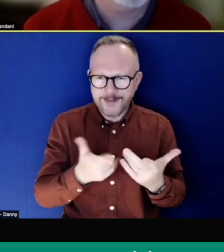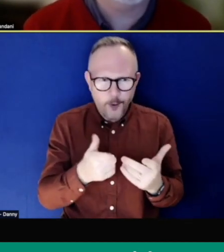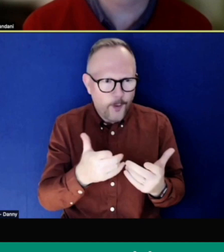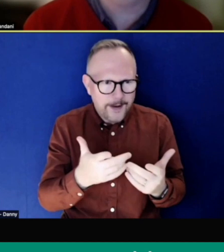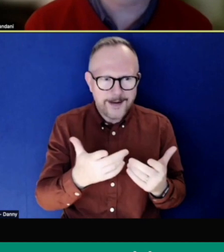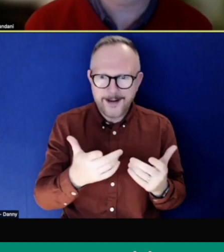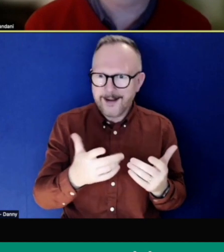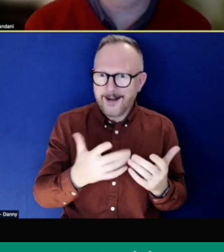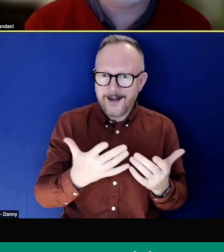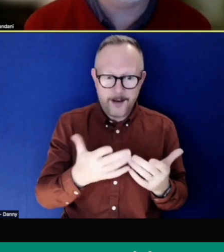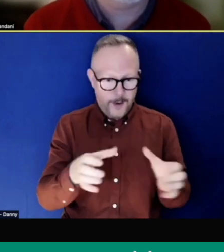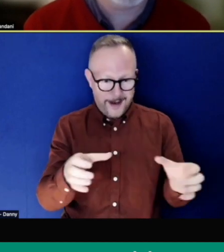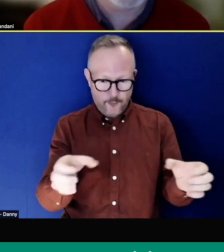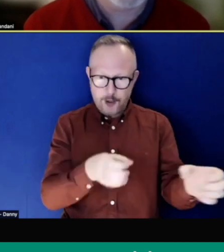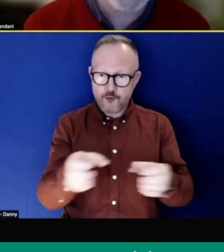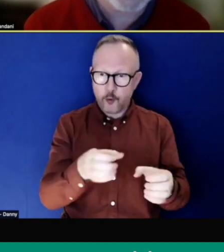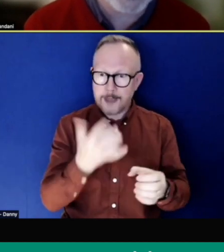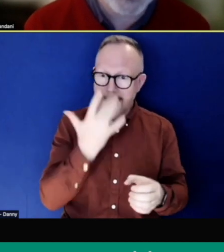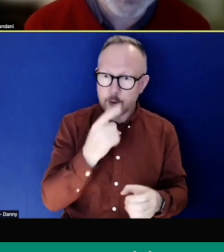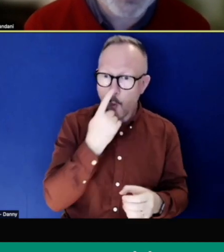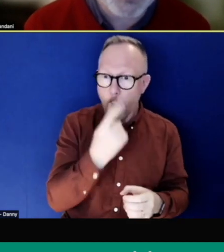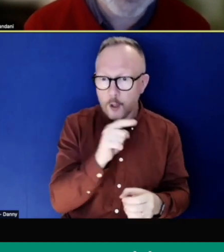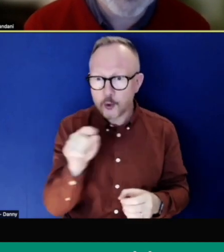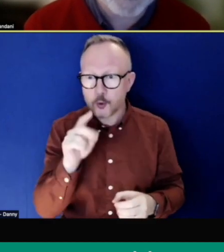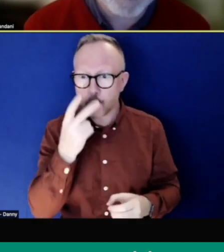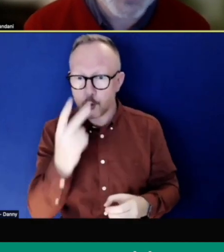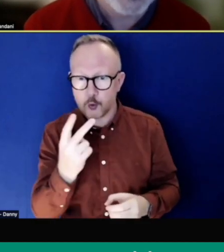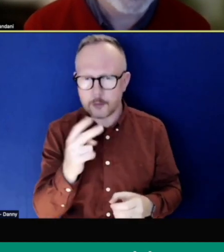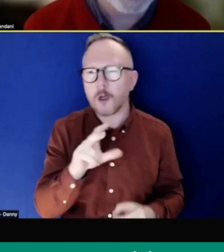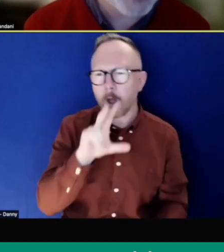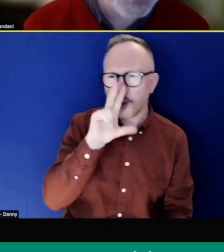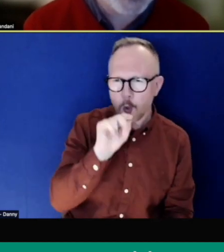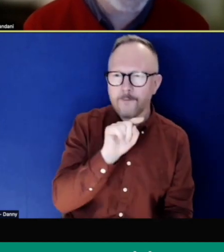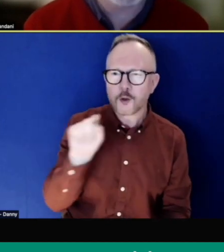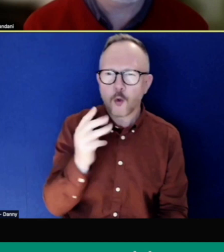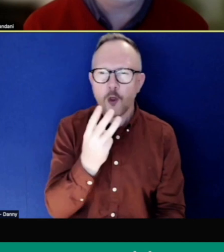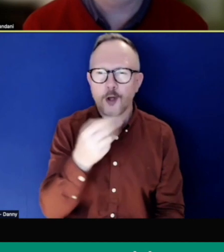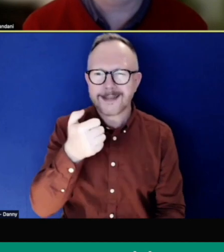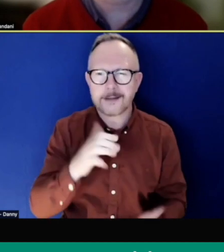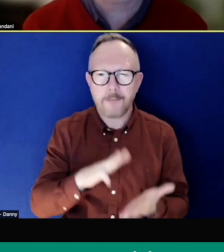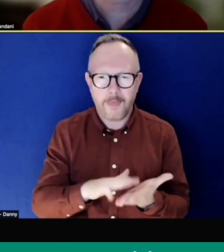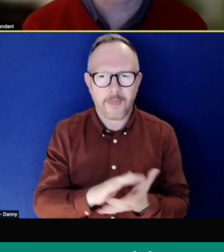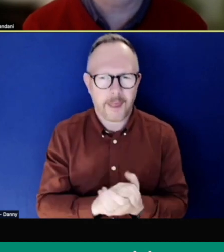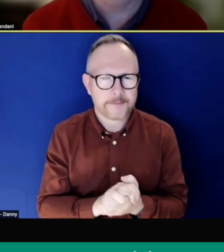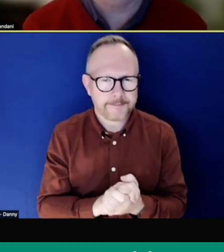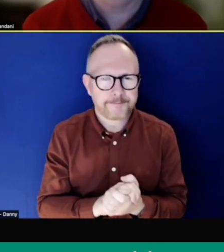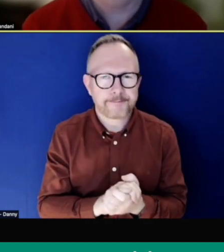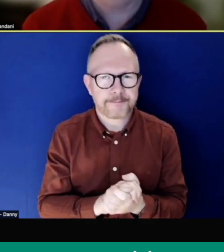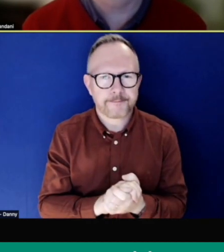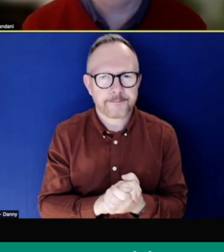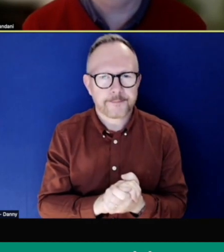were aged 1 and 2 years old, so 12 to 36 months old. Next slide, please.